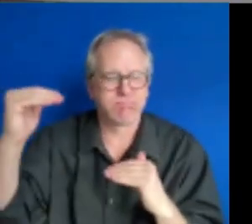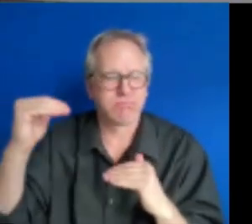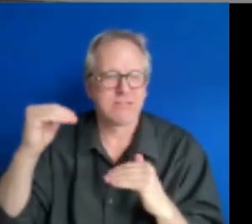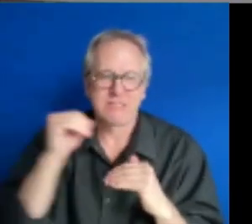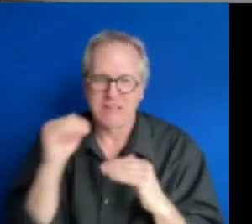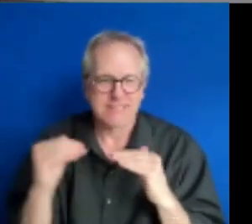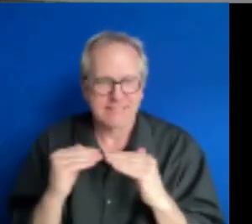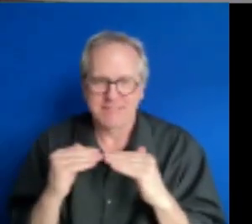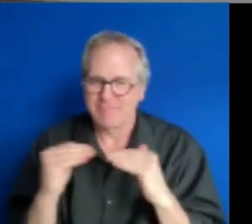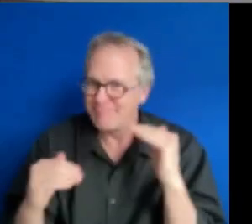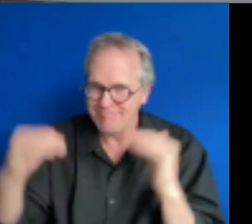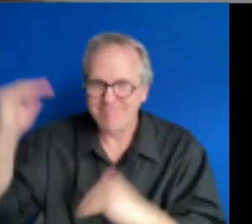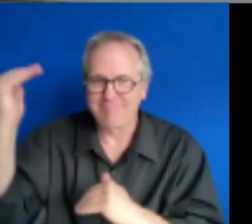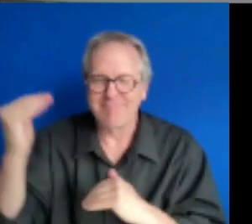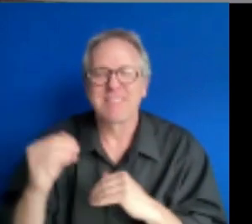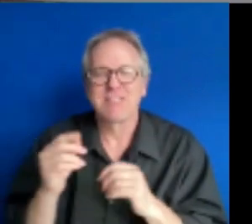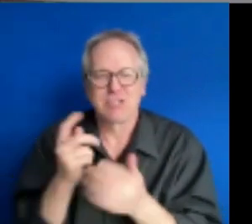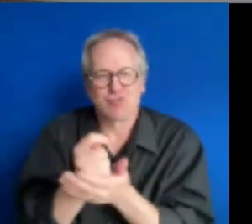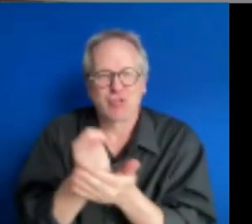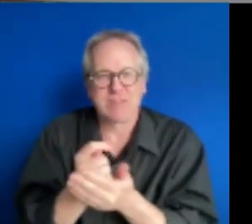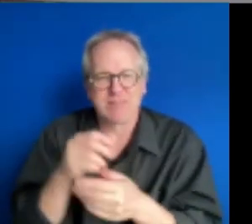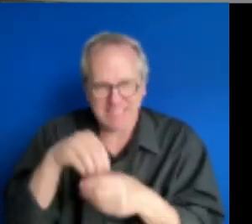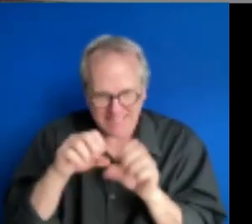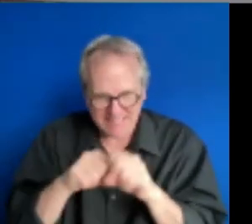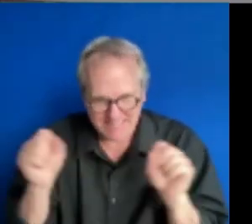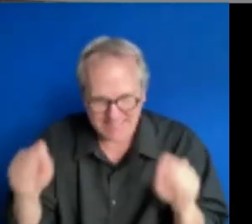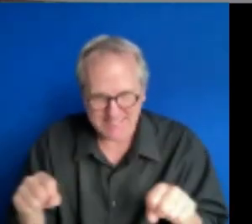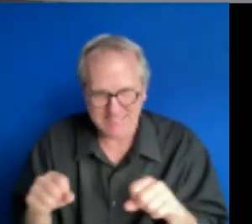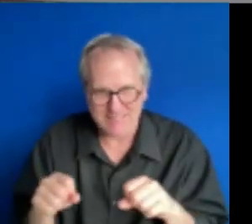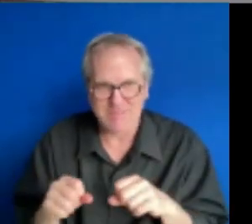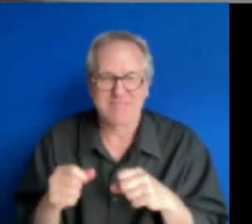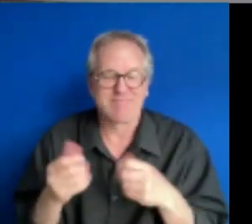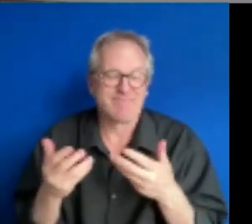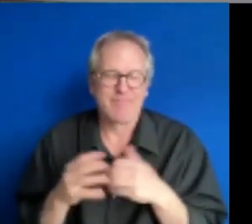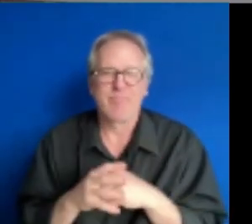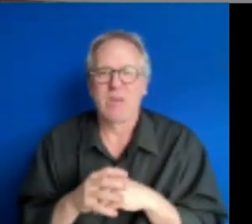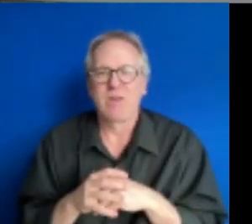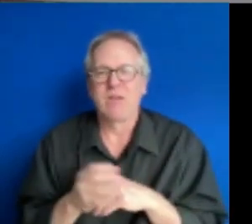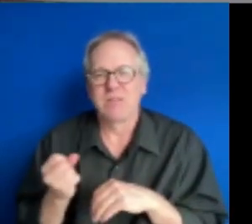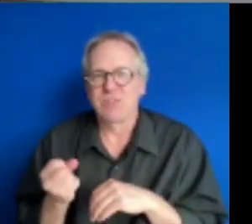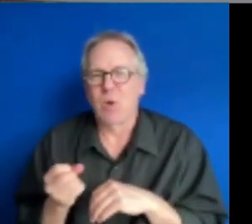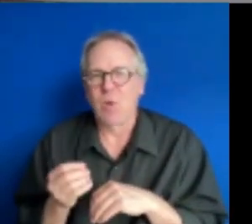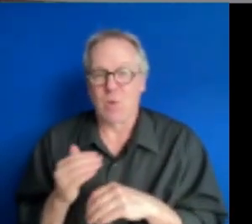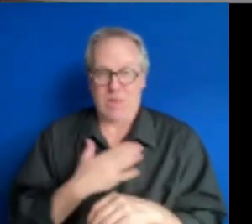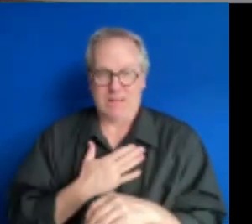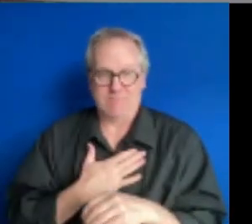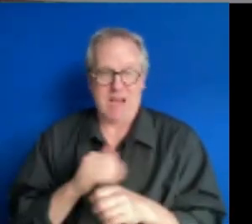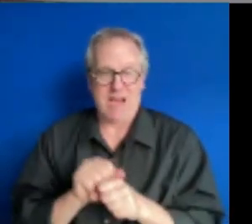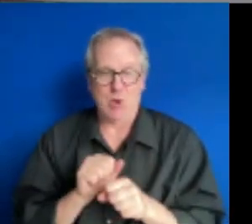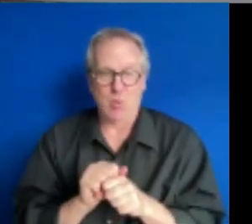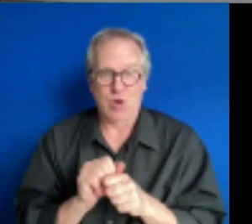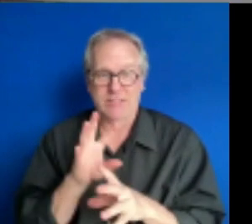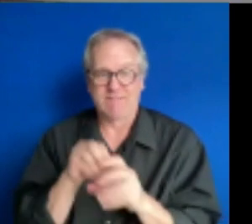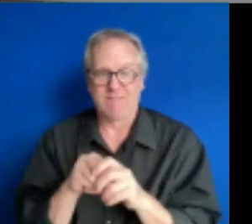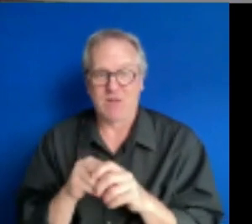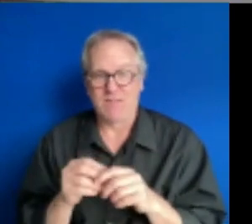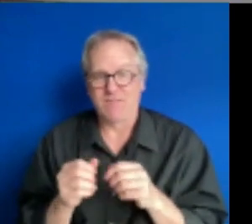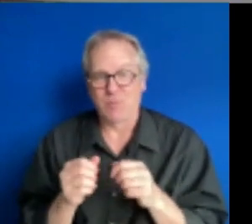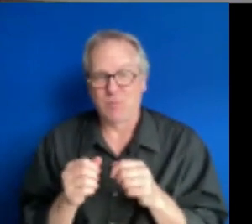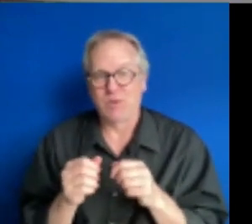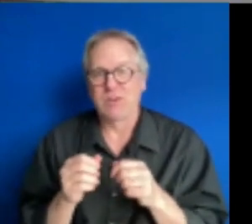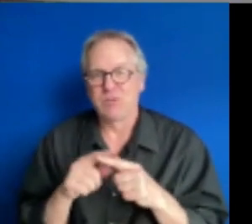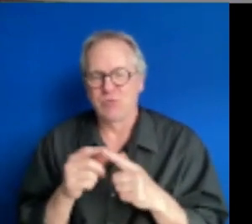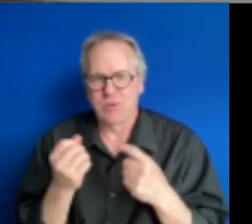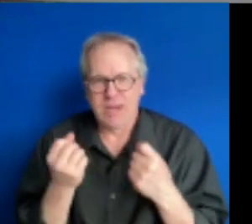disproportionate treatments within these systems. And so that's where my work would come into these kind of things,